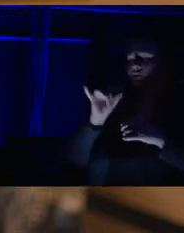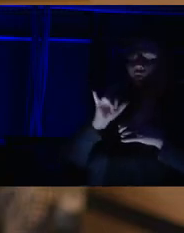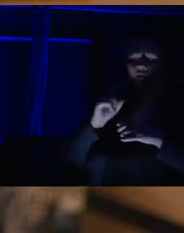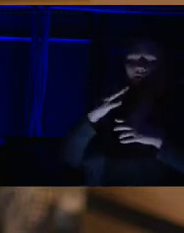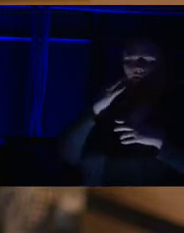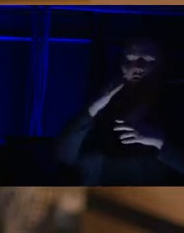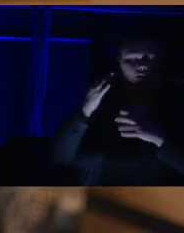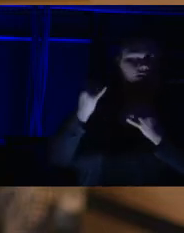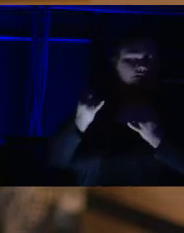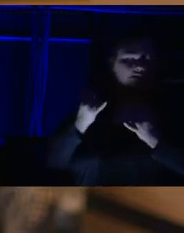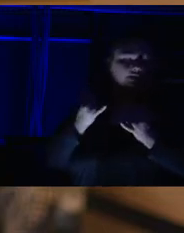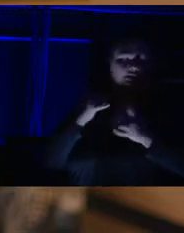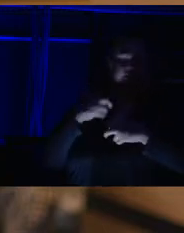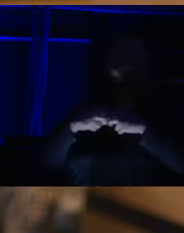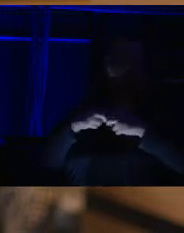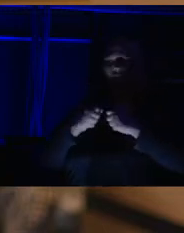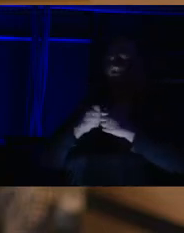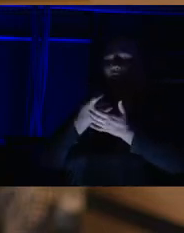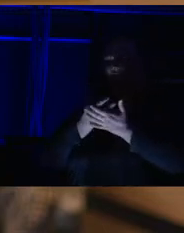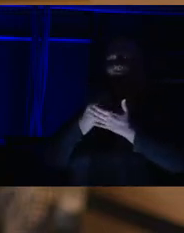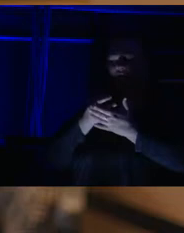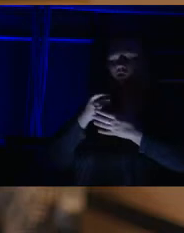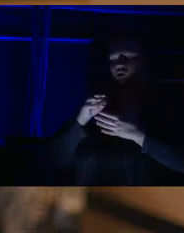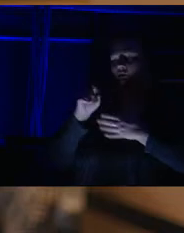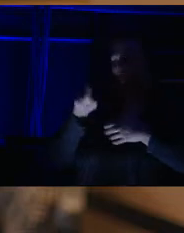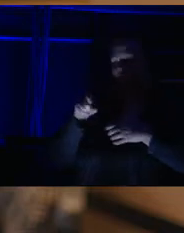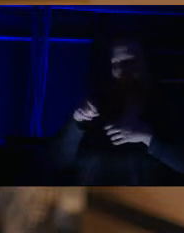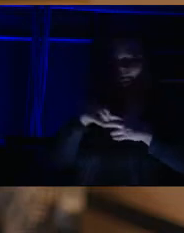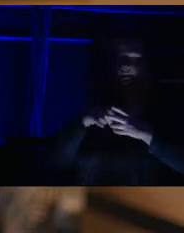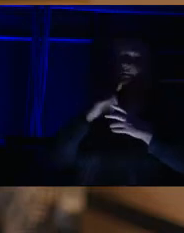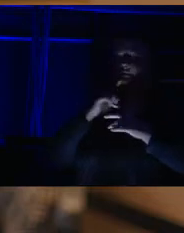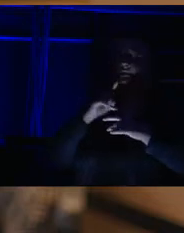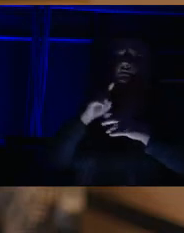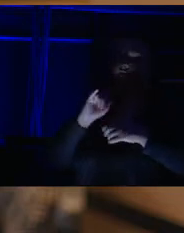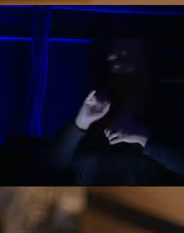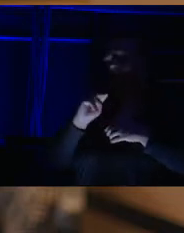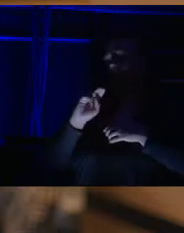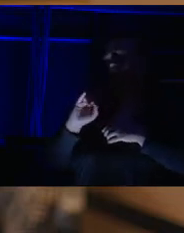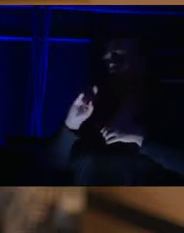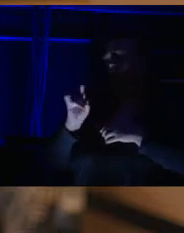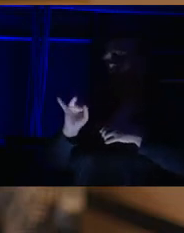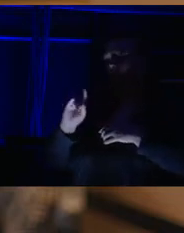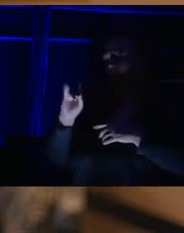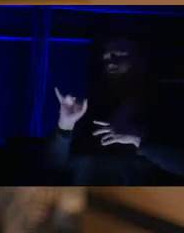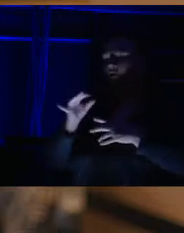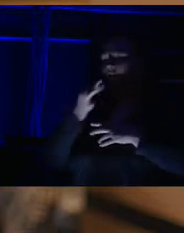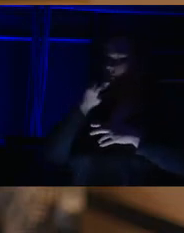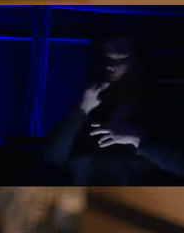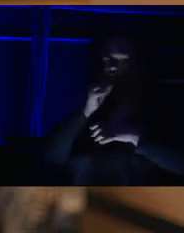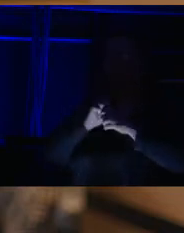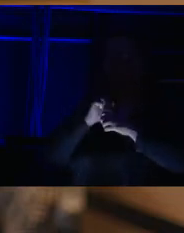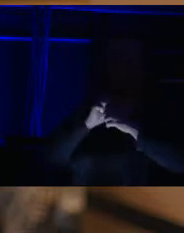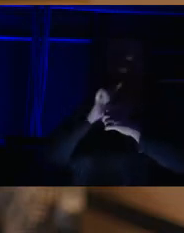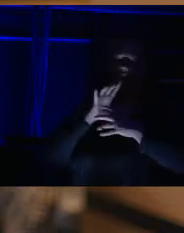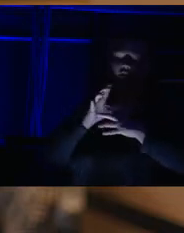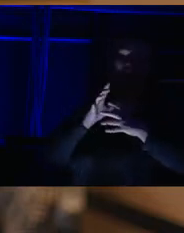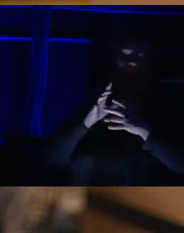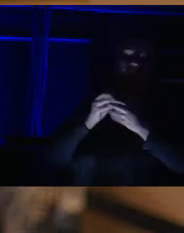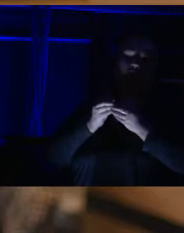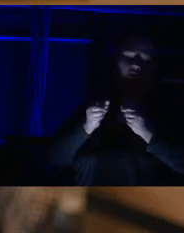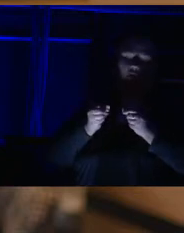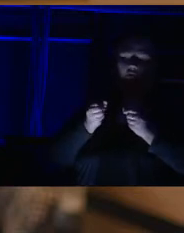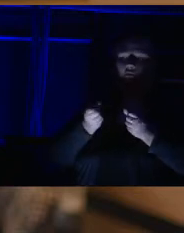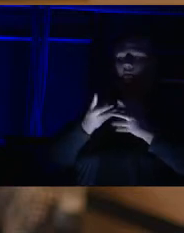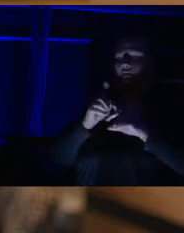knows today's problems require new teams of interdisciplinary experts working in concert to tackle bold